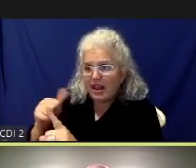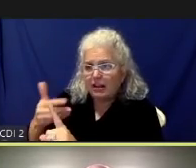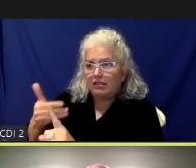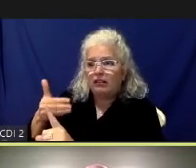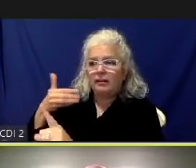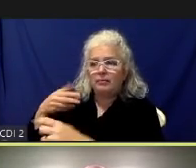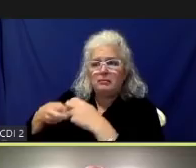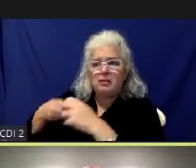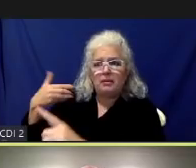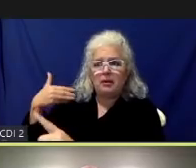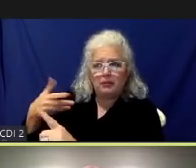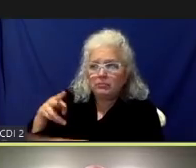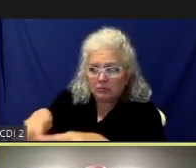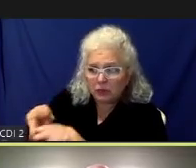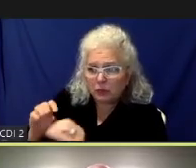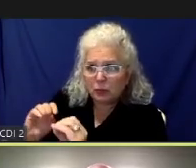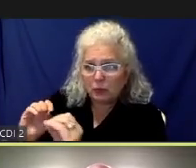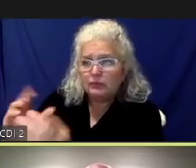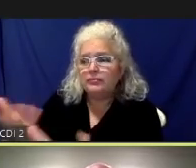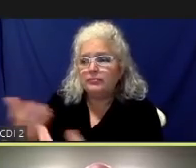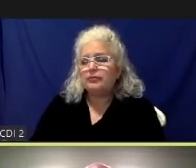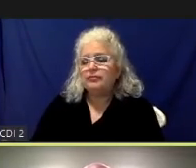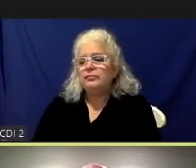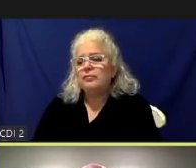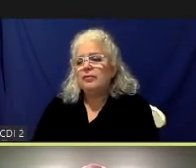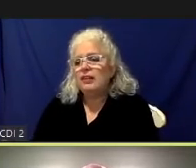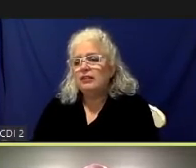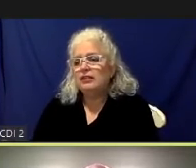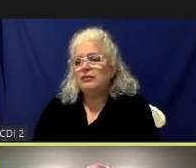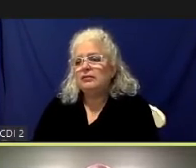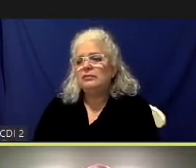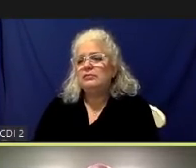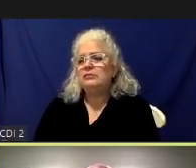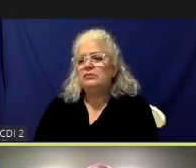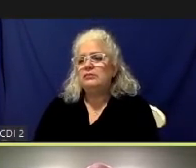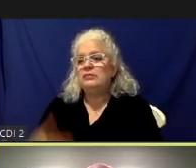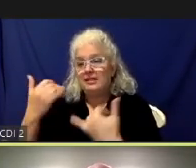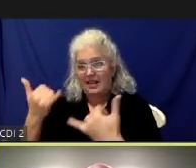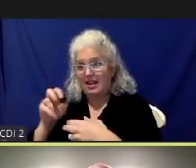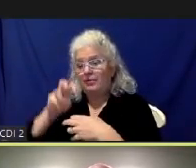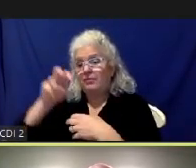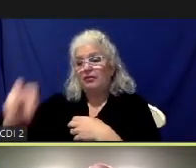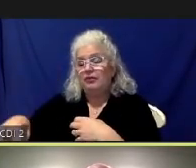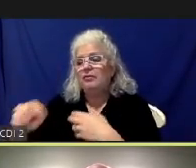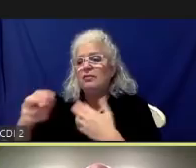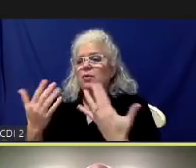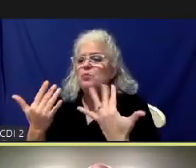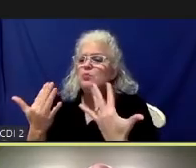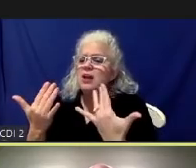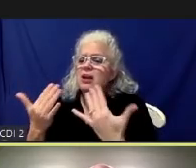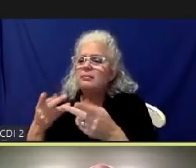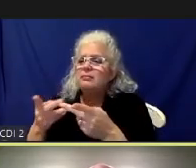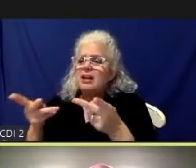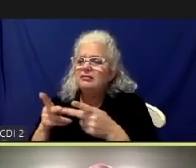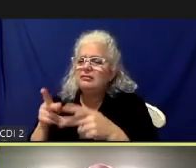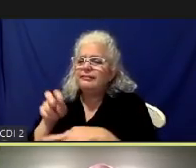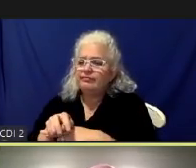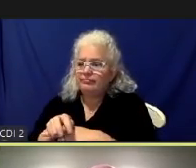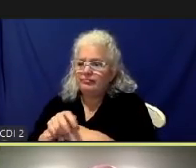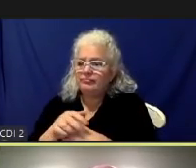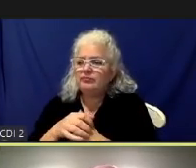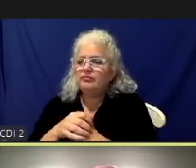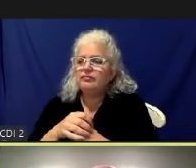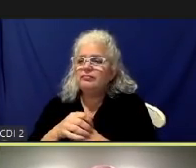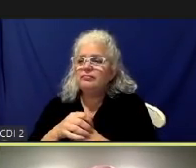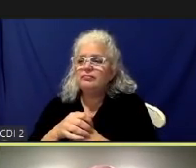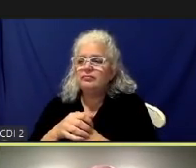dose. And then you'll wait in this area where, again, we have medical staff available if you do have any symptoms from